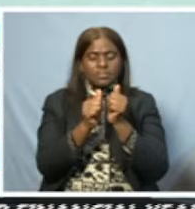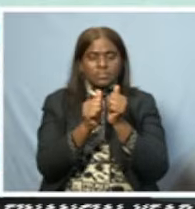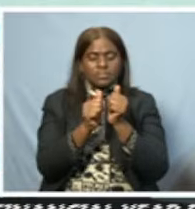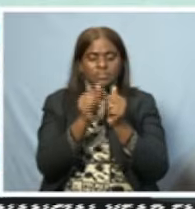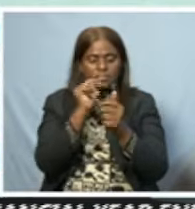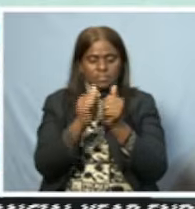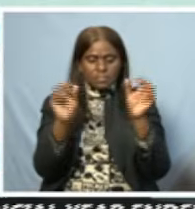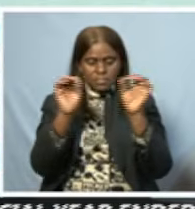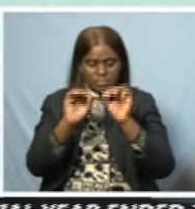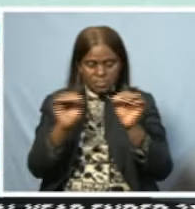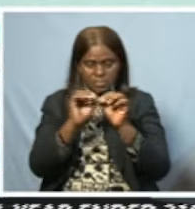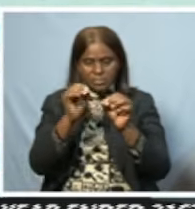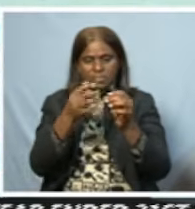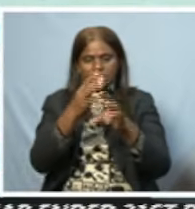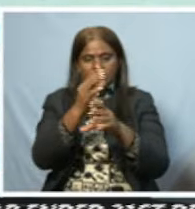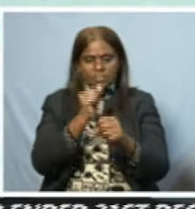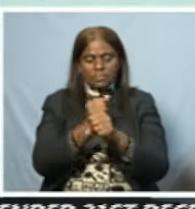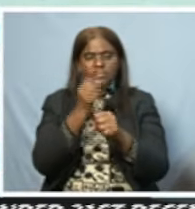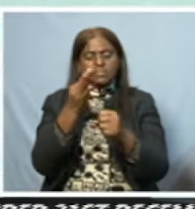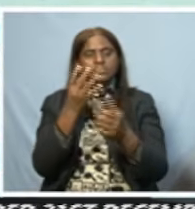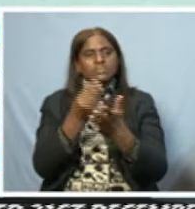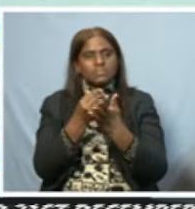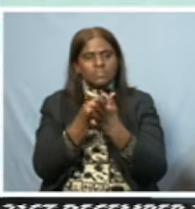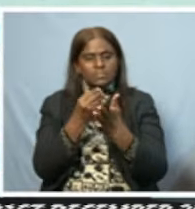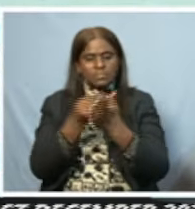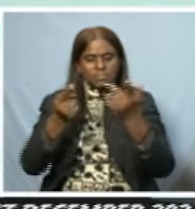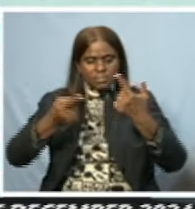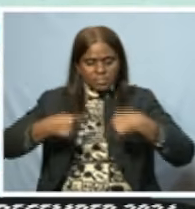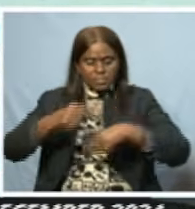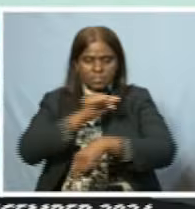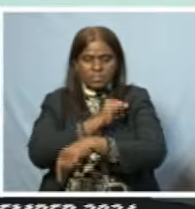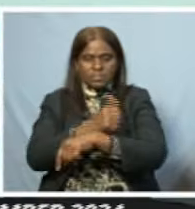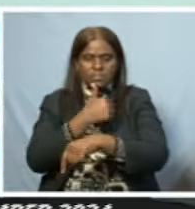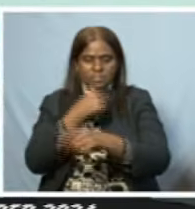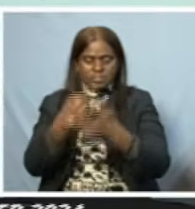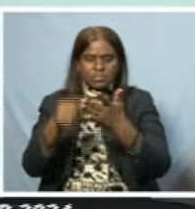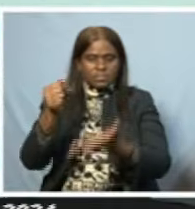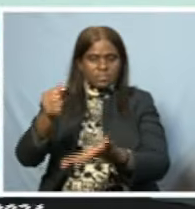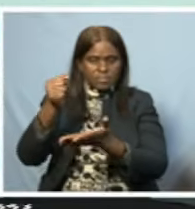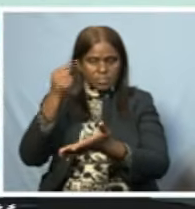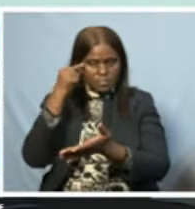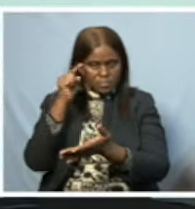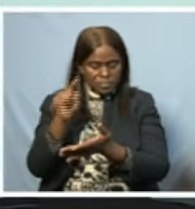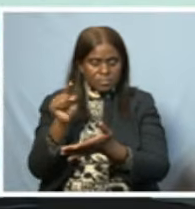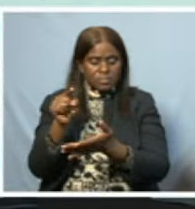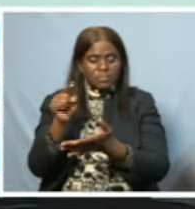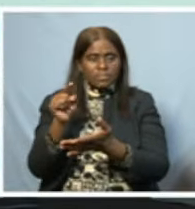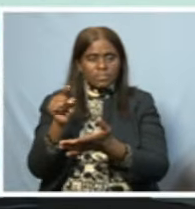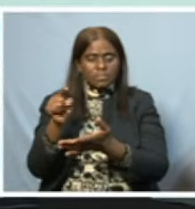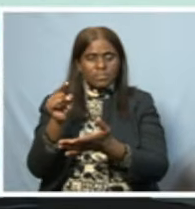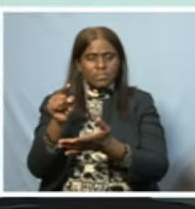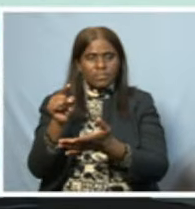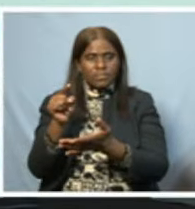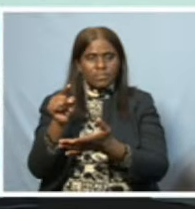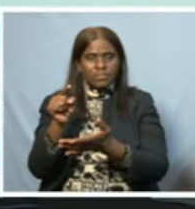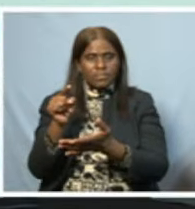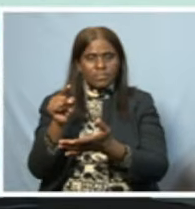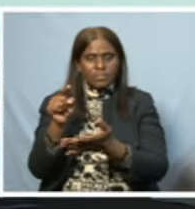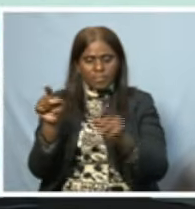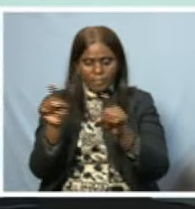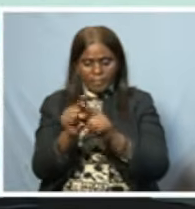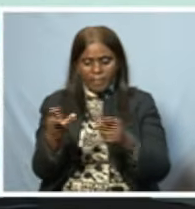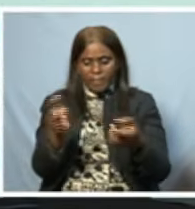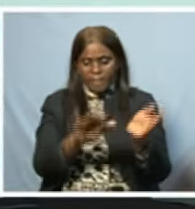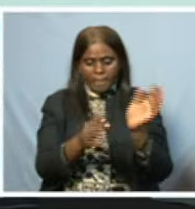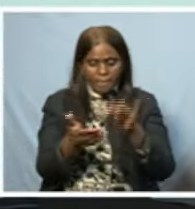to non-receipt of funds. The local authority has budgeted for the of the